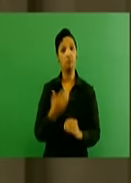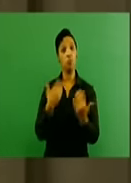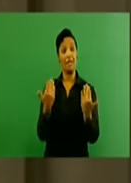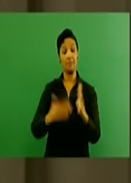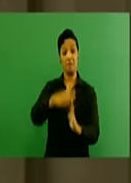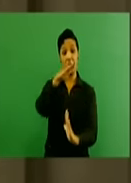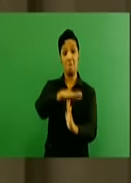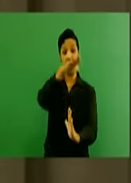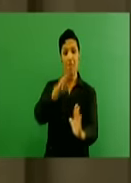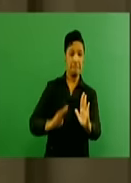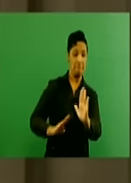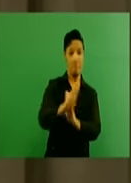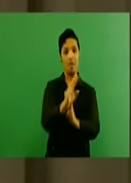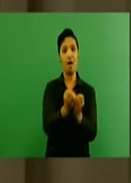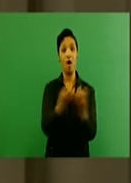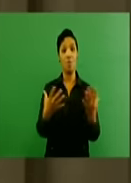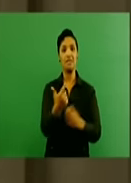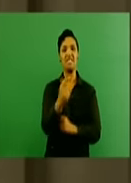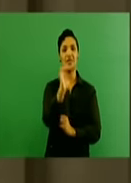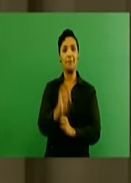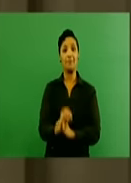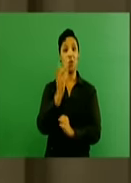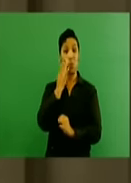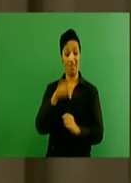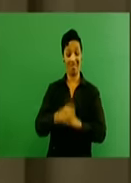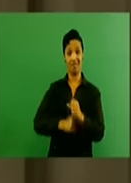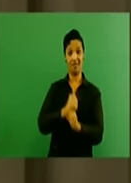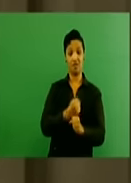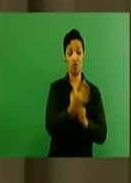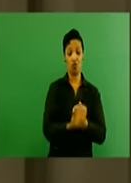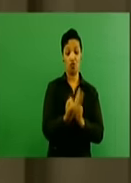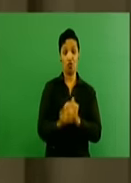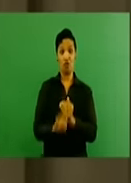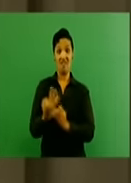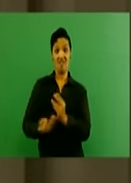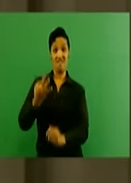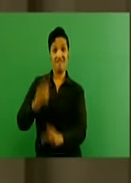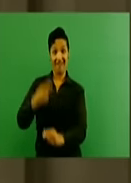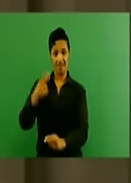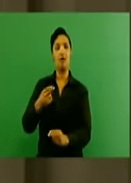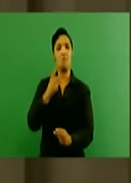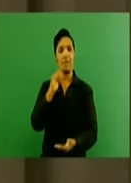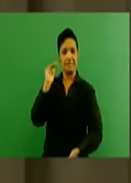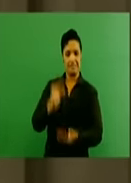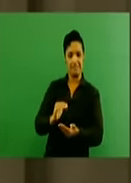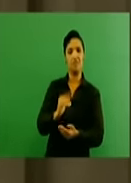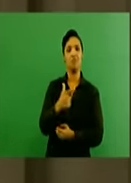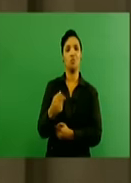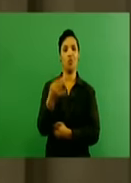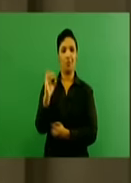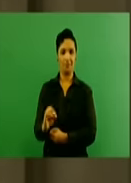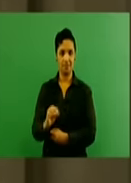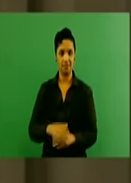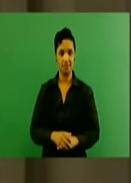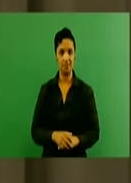at 7.1% in the fourth quarter of 2016 is down from 7.3%.